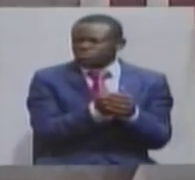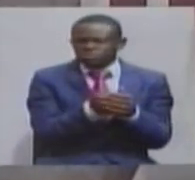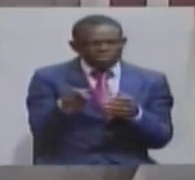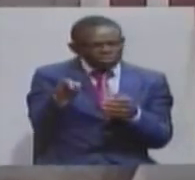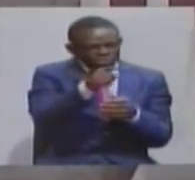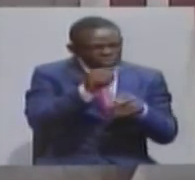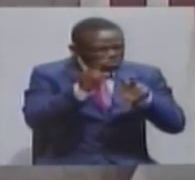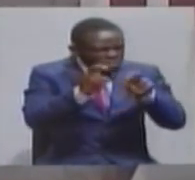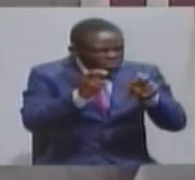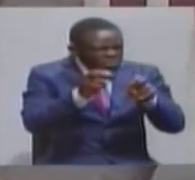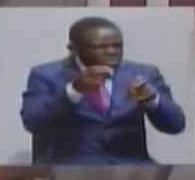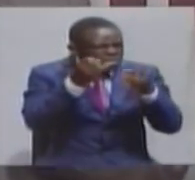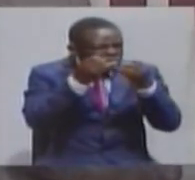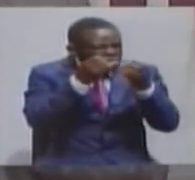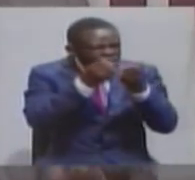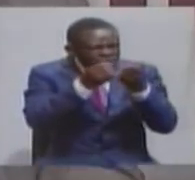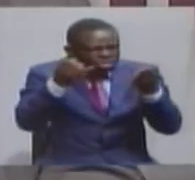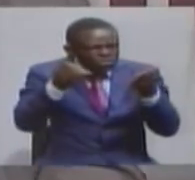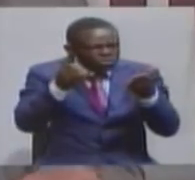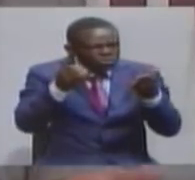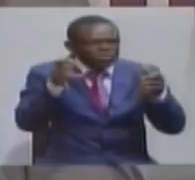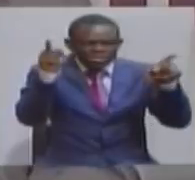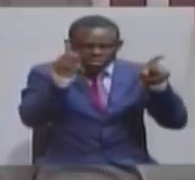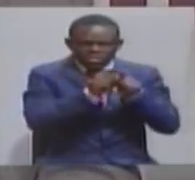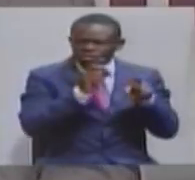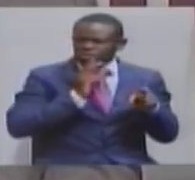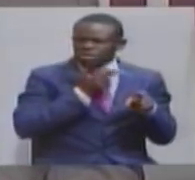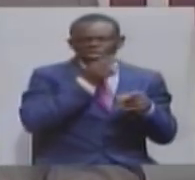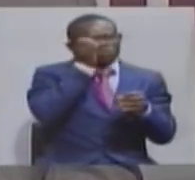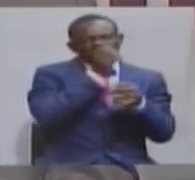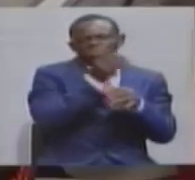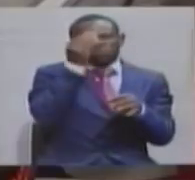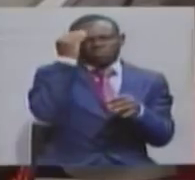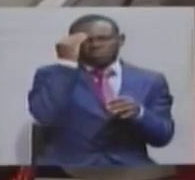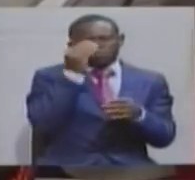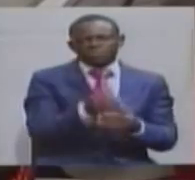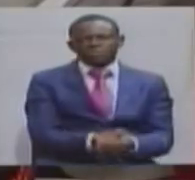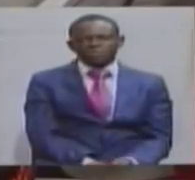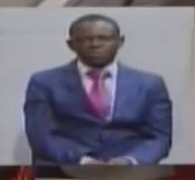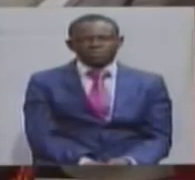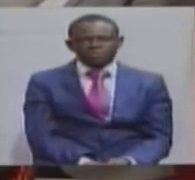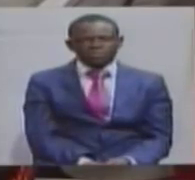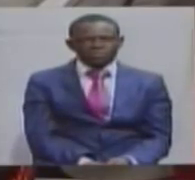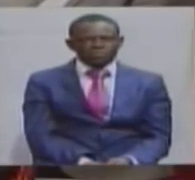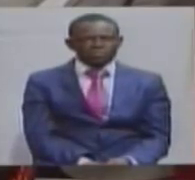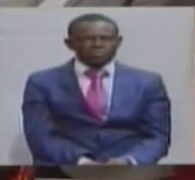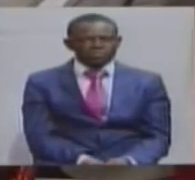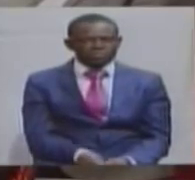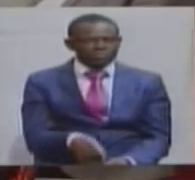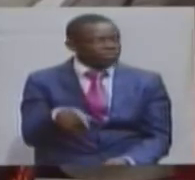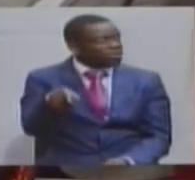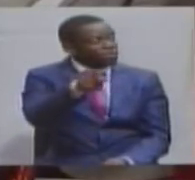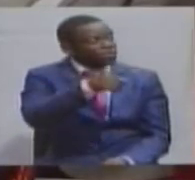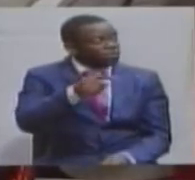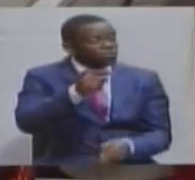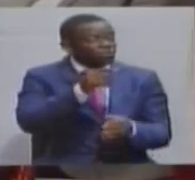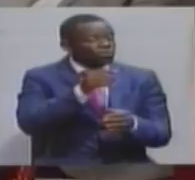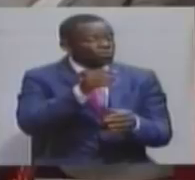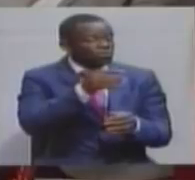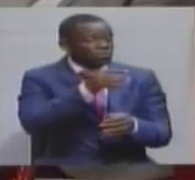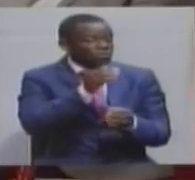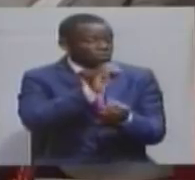issues culminated into what we already thought were Shouldn't issues. it worry you, Minister, that your colleagues don't have so much confidence in you? They don't believe you're